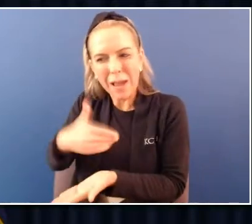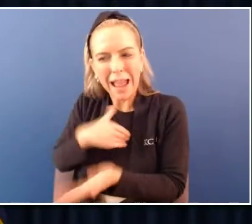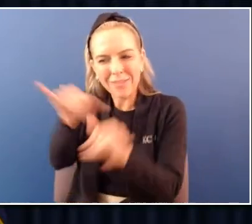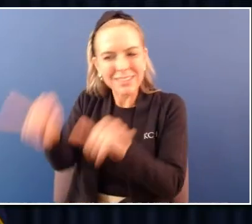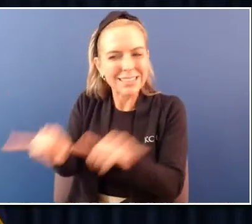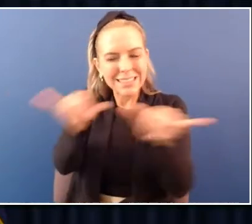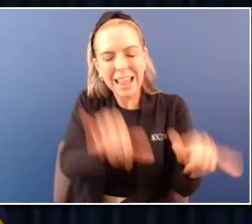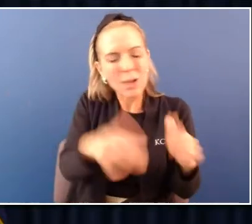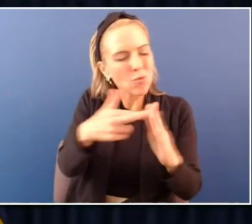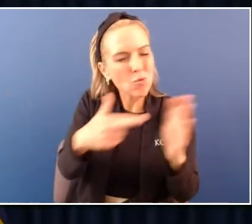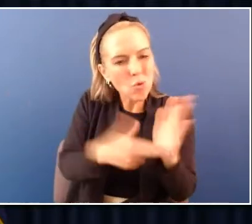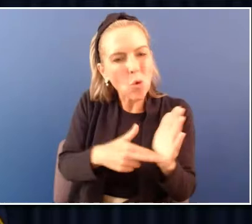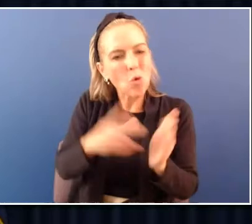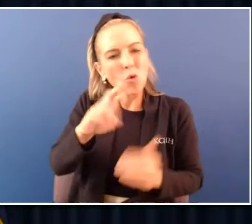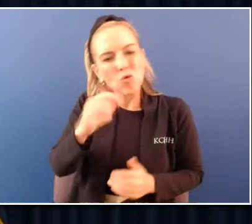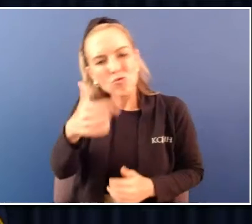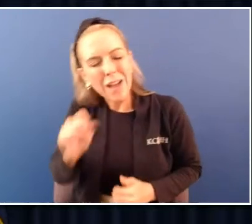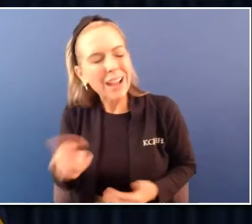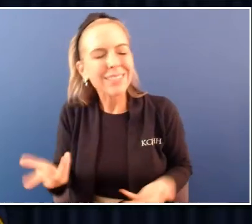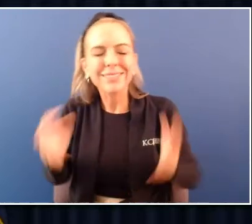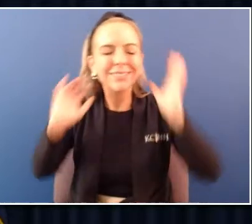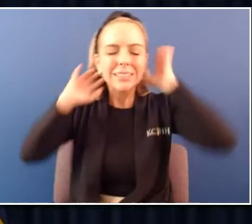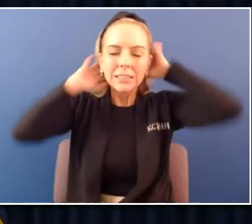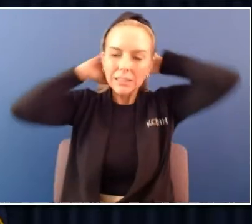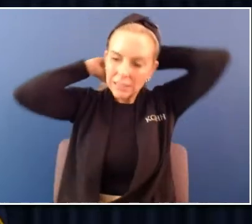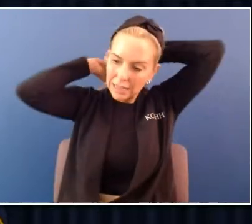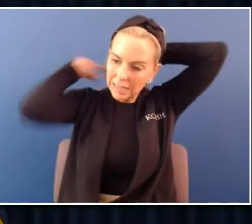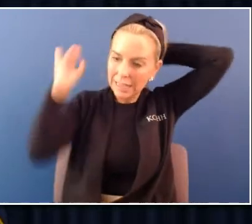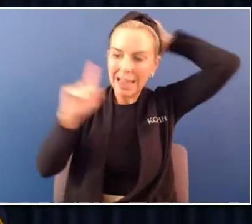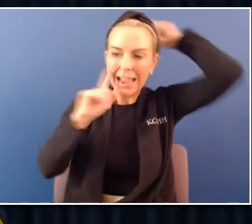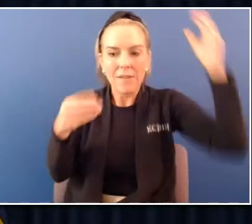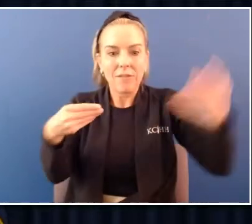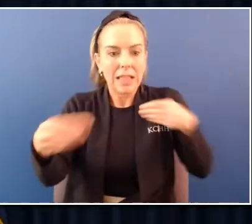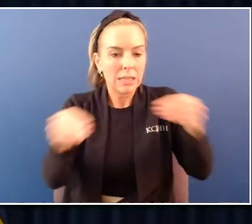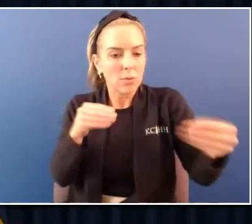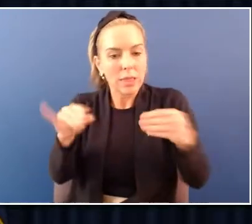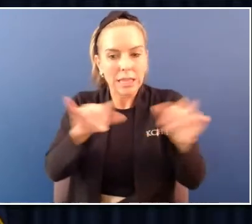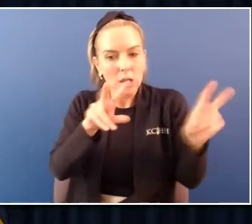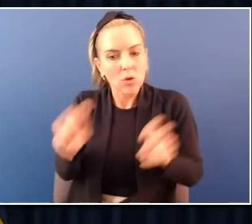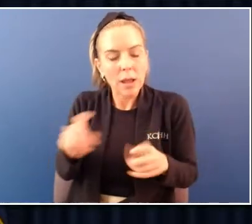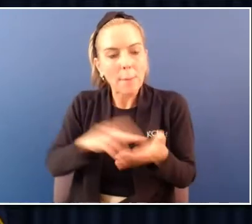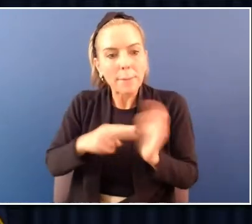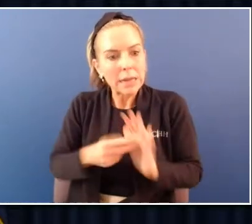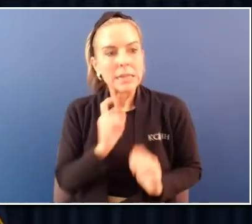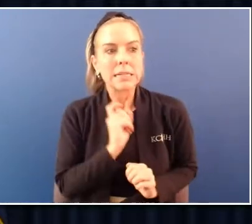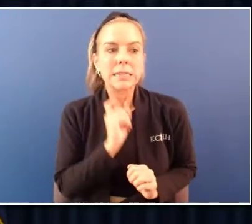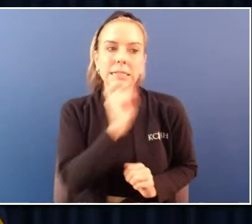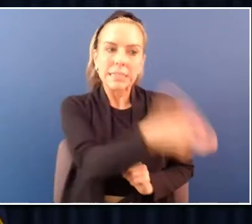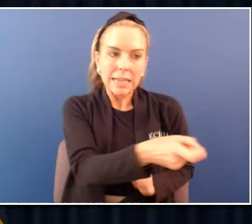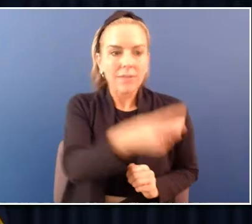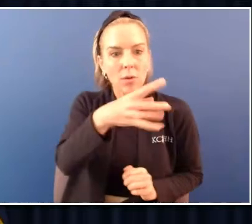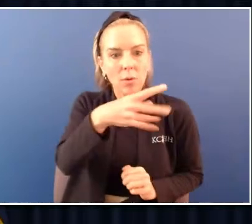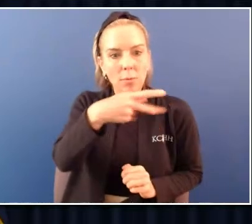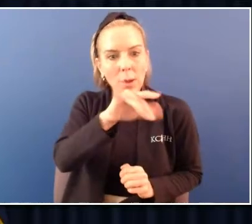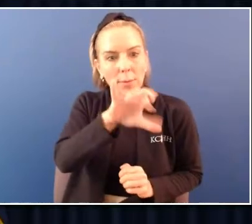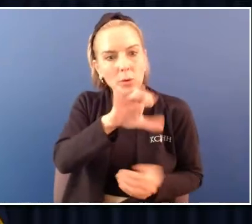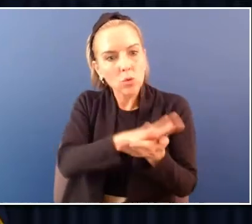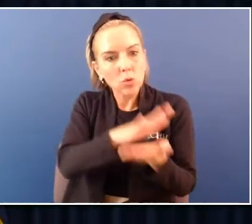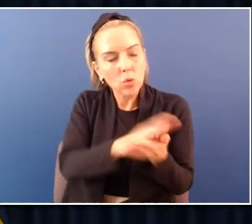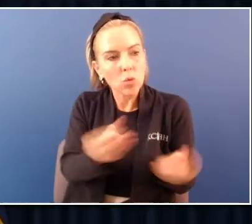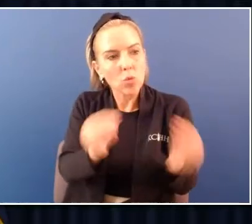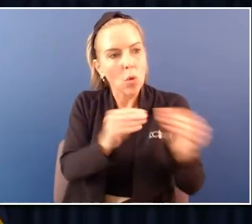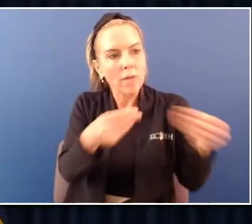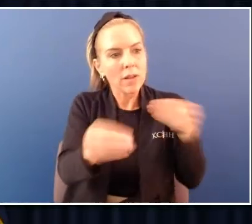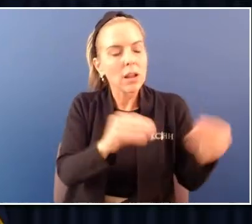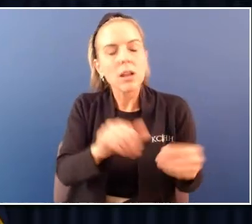regulations. Well, again, if it's flexibility that's the issue, give our public schools more flexibility. But it's not fair to take money from